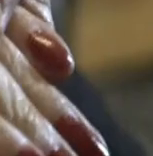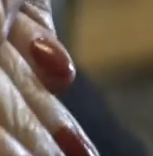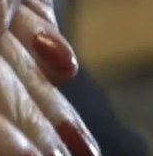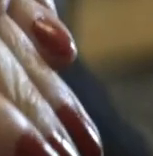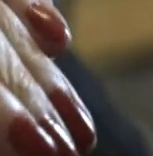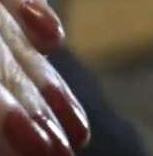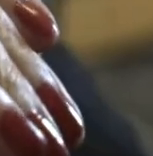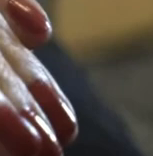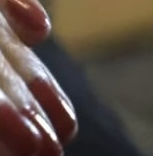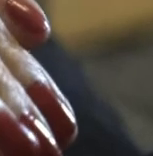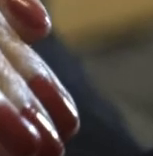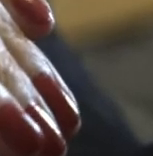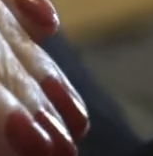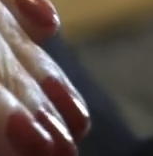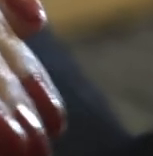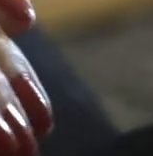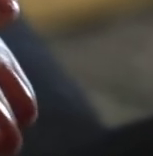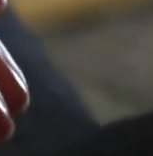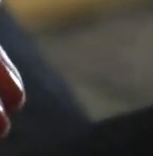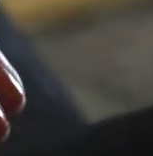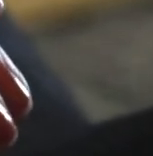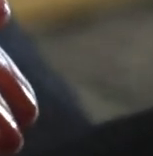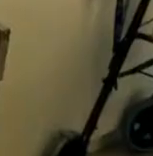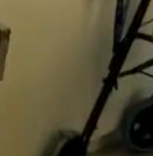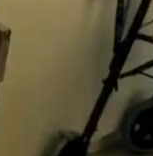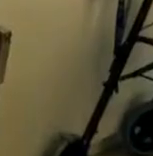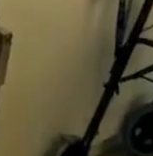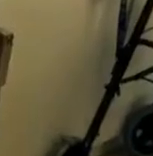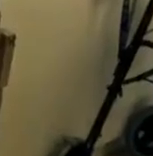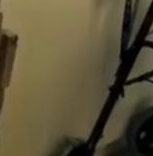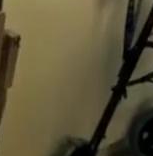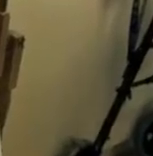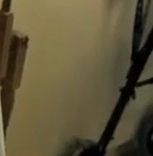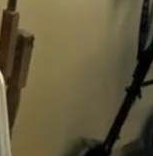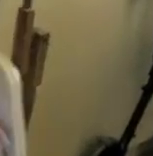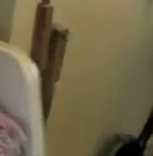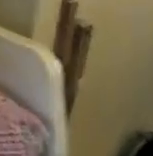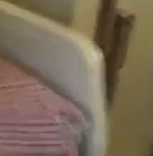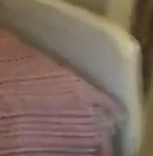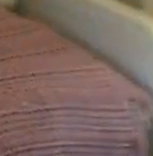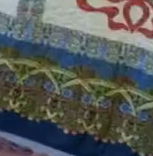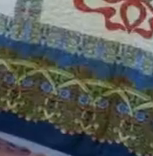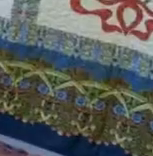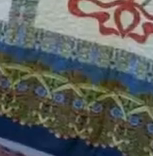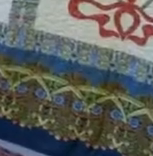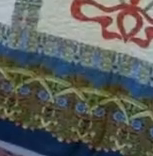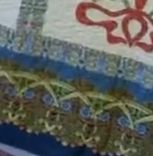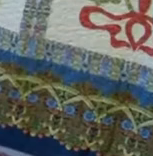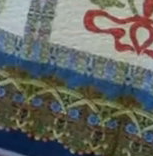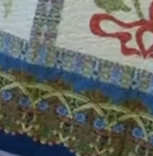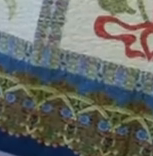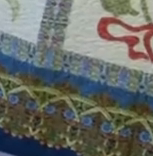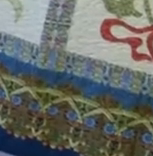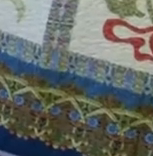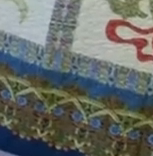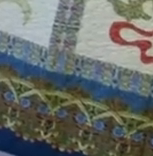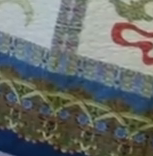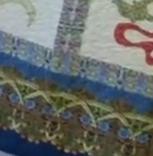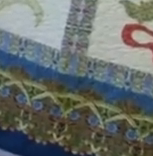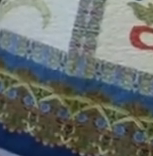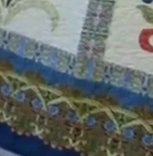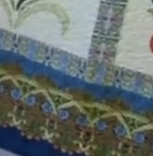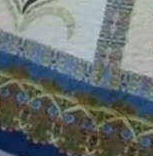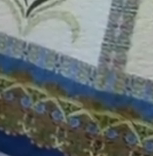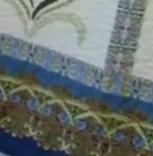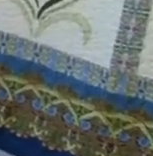work with these people that are vulnerable, with more funding, with better funding, and with more people coming into the industry and staying